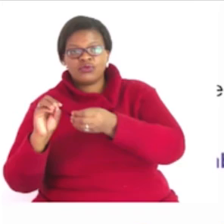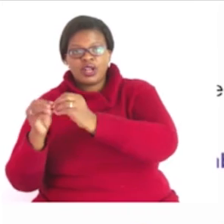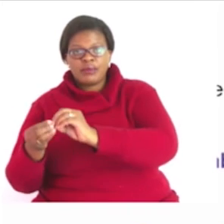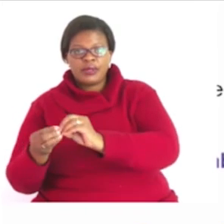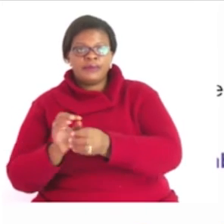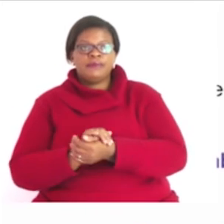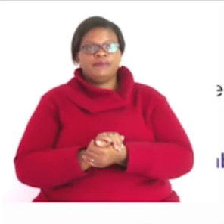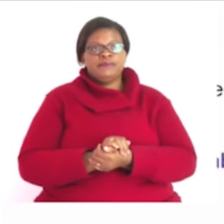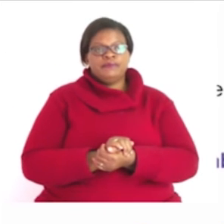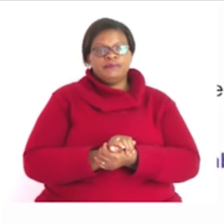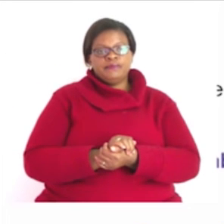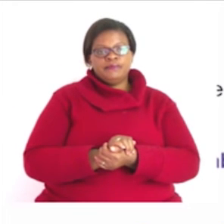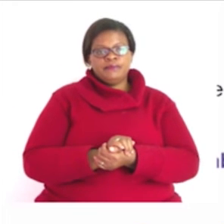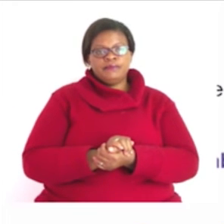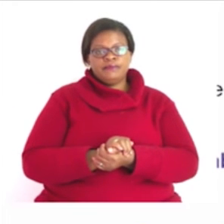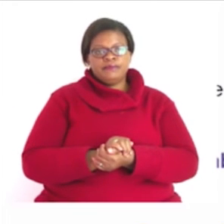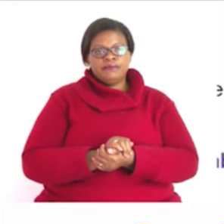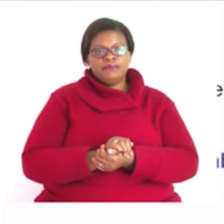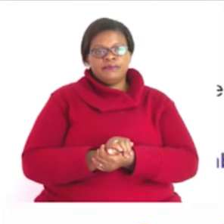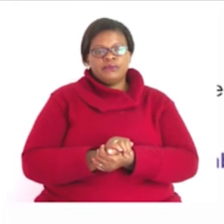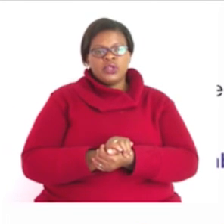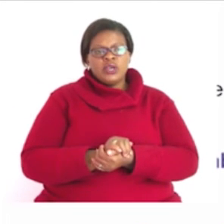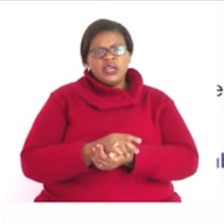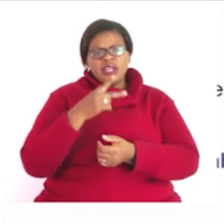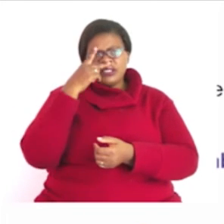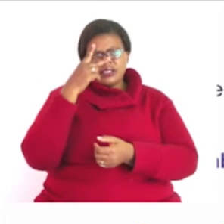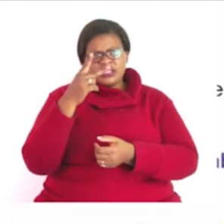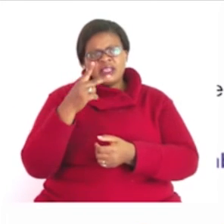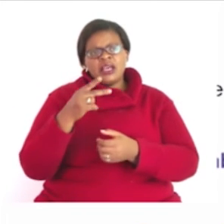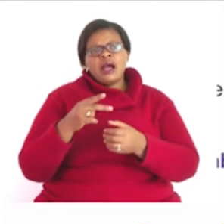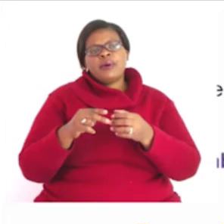itself. Now let's look at composite numbers.